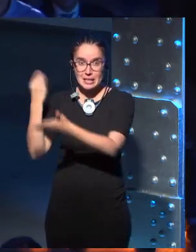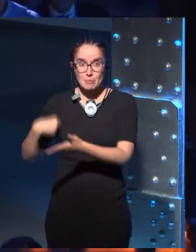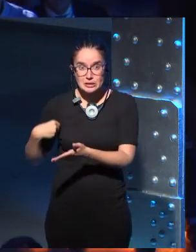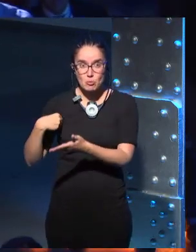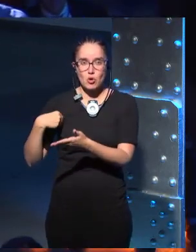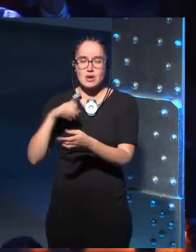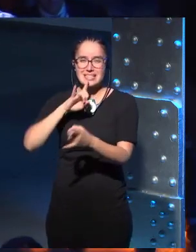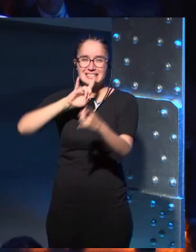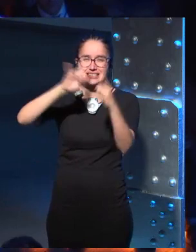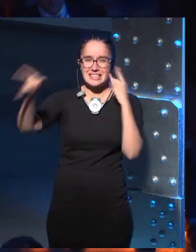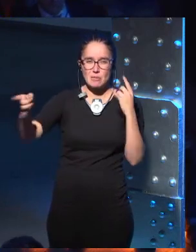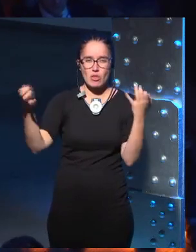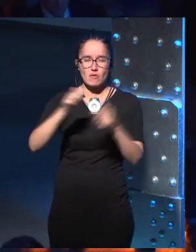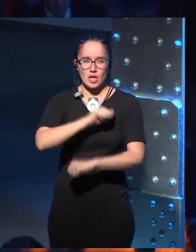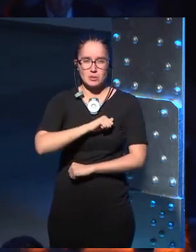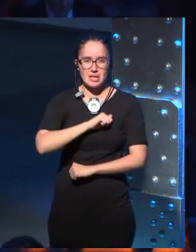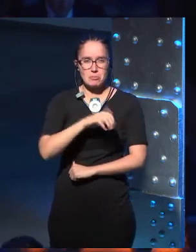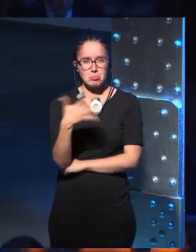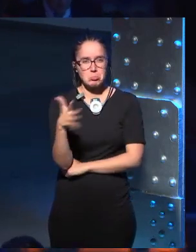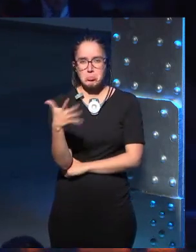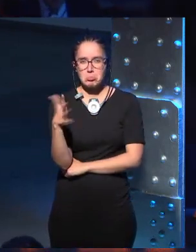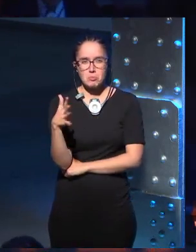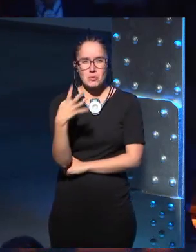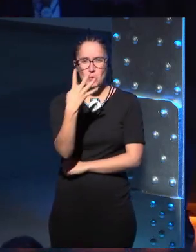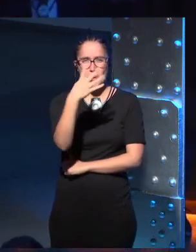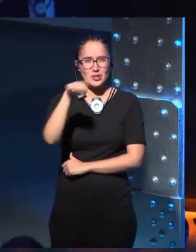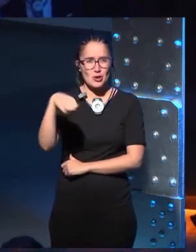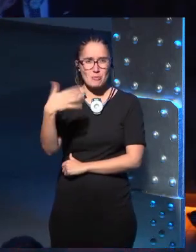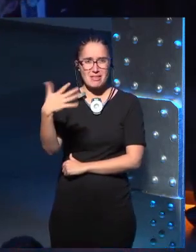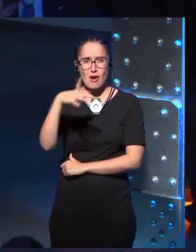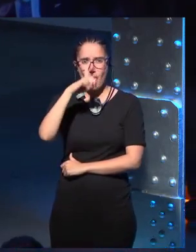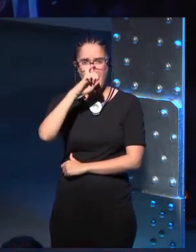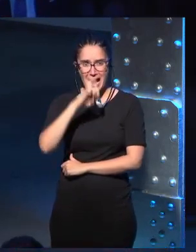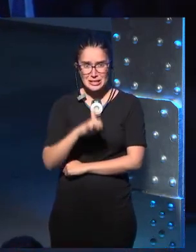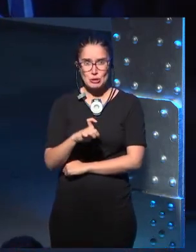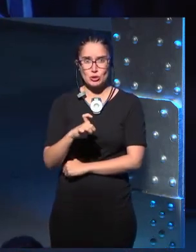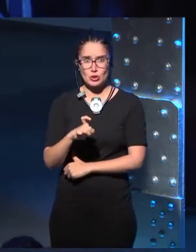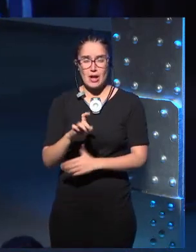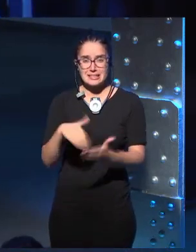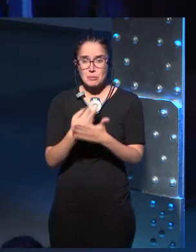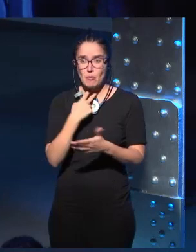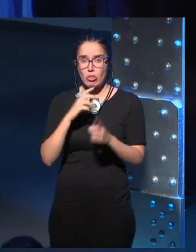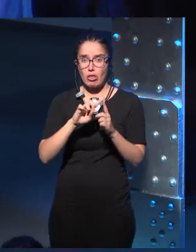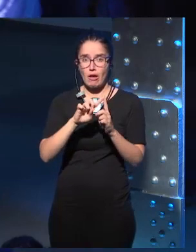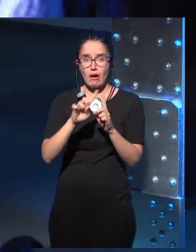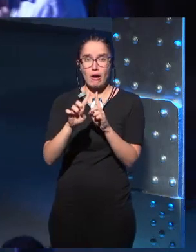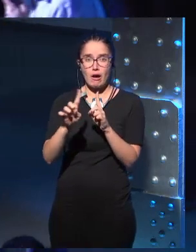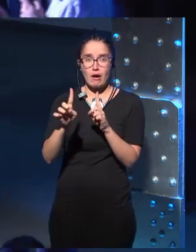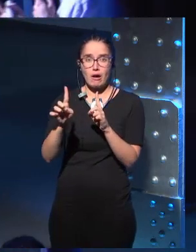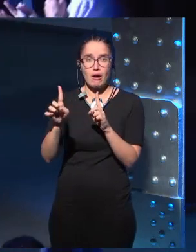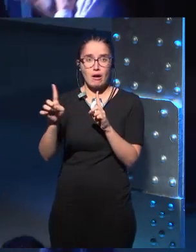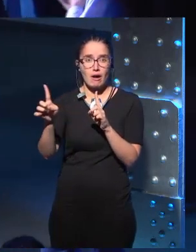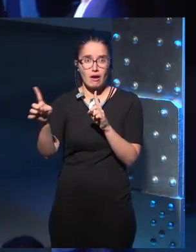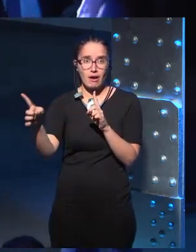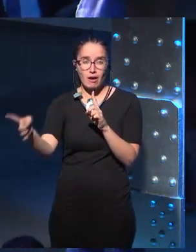to wait about 4.5 years for my voice to reach you. So I'll have an answer in about 9